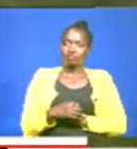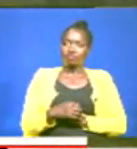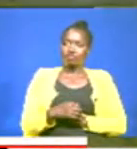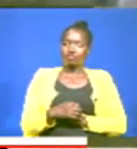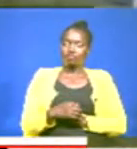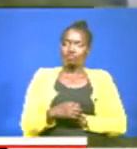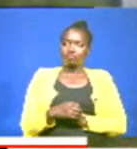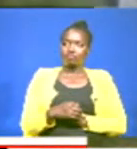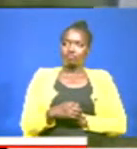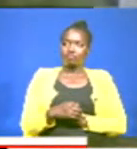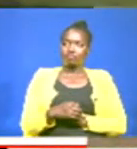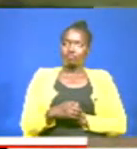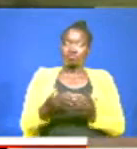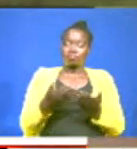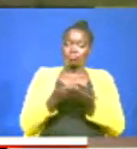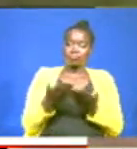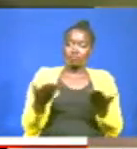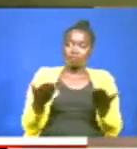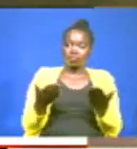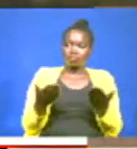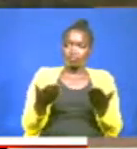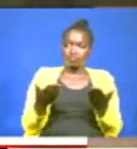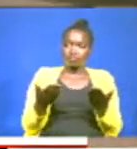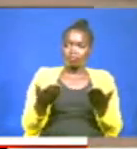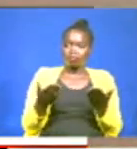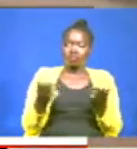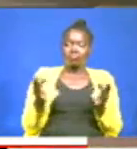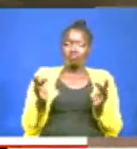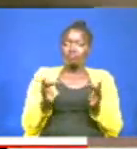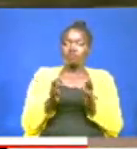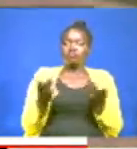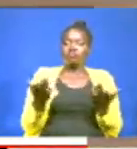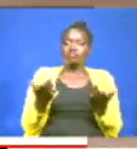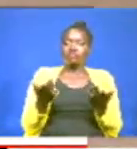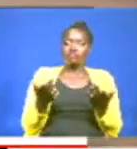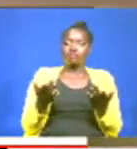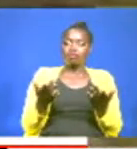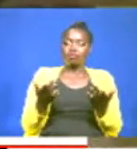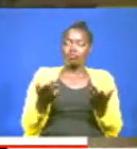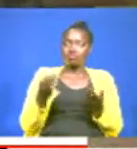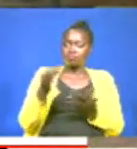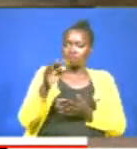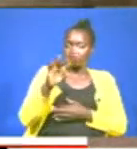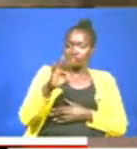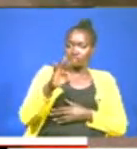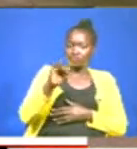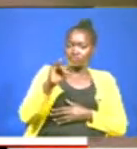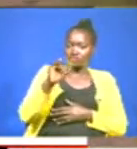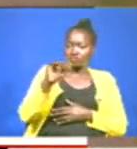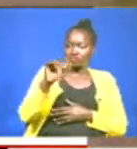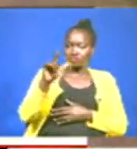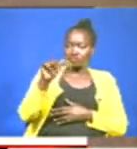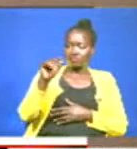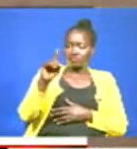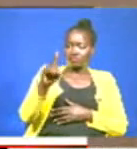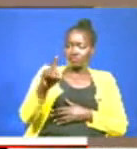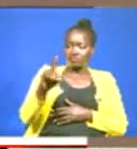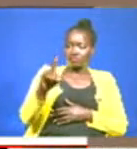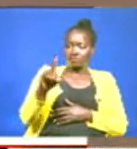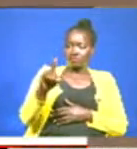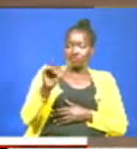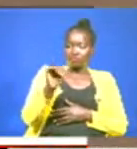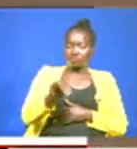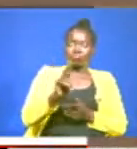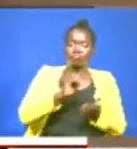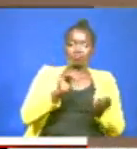Toyota, who recently ran a pre-season winter test on their Yaris Rally 1 in Finland in the presence of Kenya's Red Bull athlete Karan Patel, remains unchanged